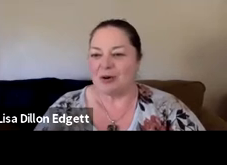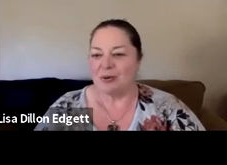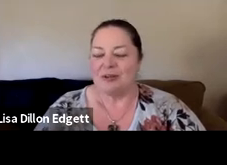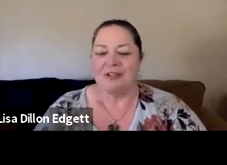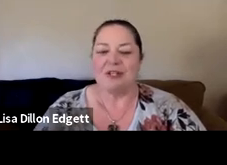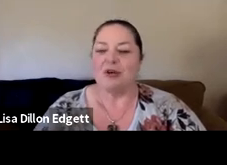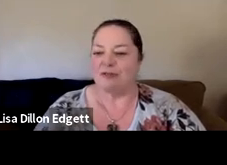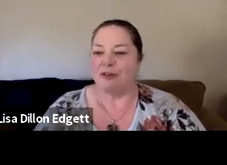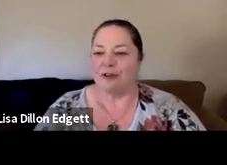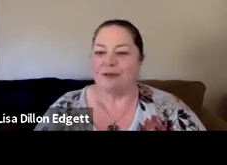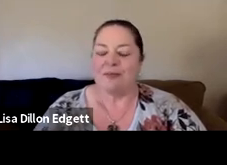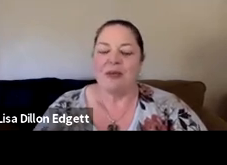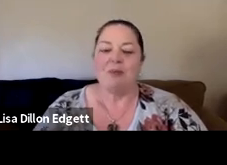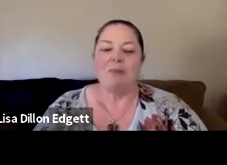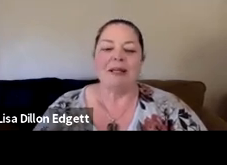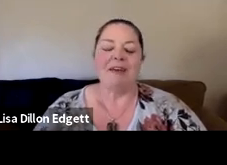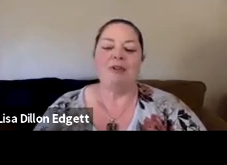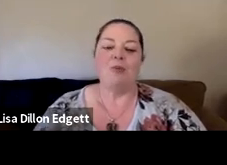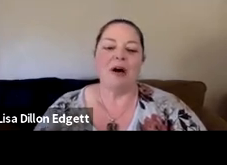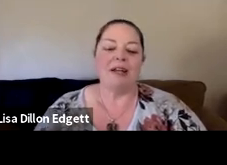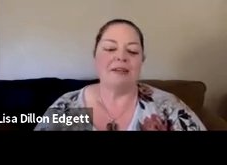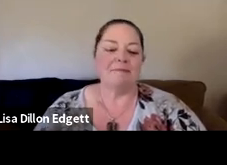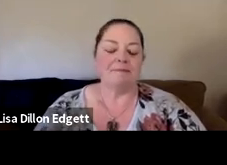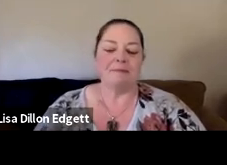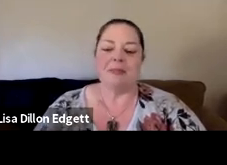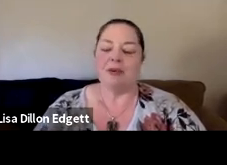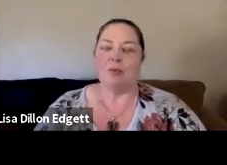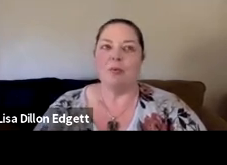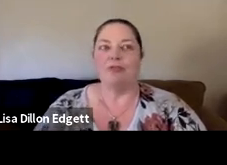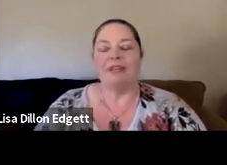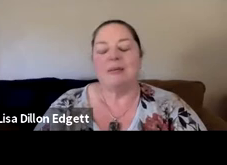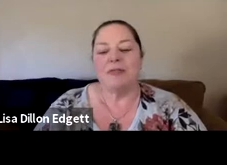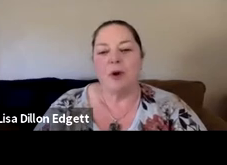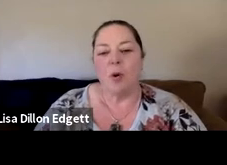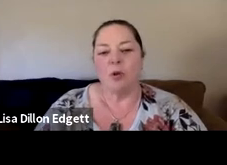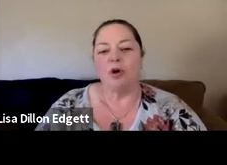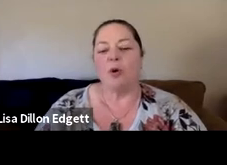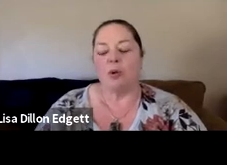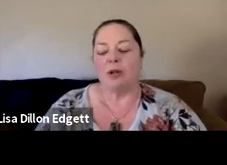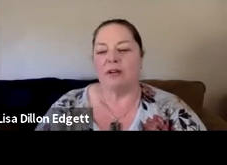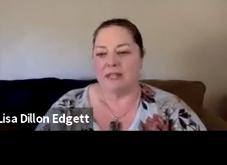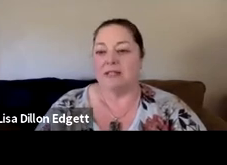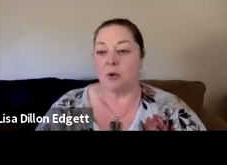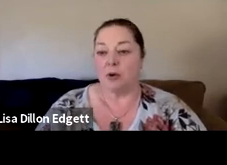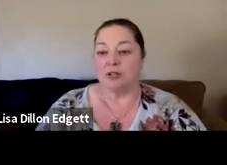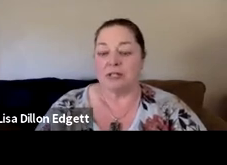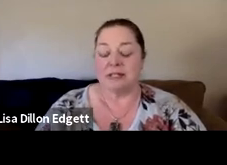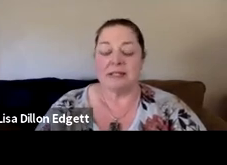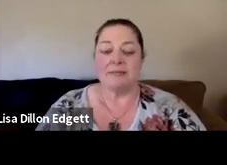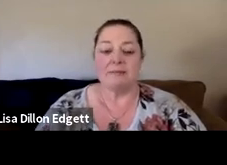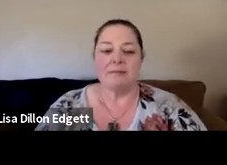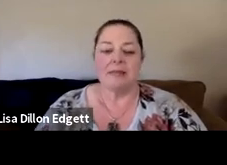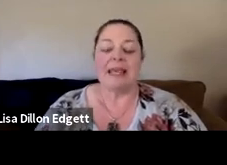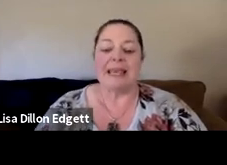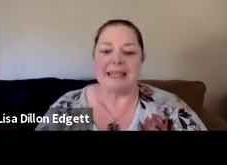to go further. But level 1, really what the whole goal of these